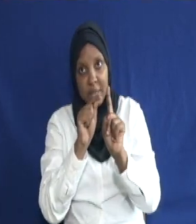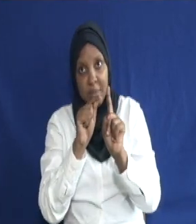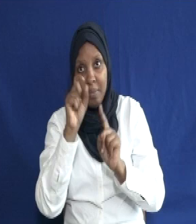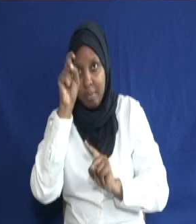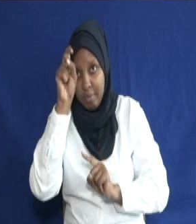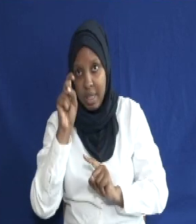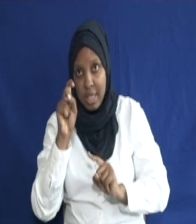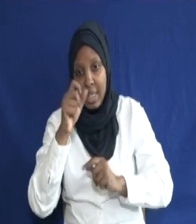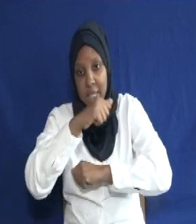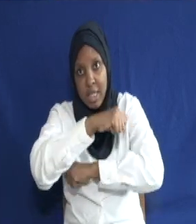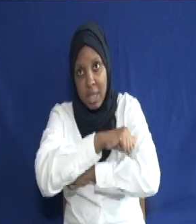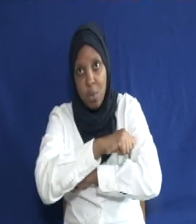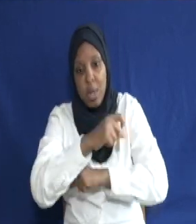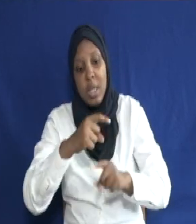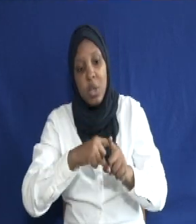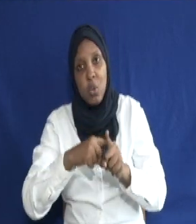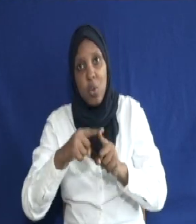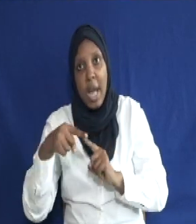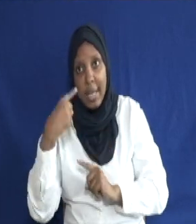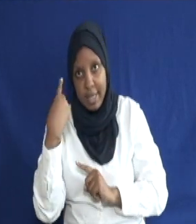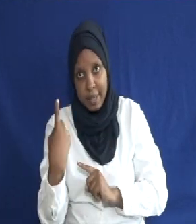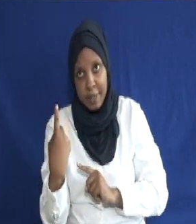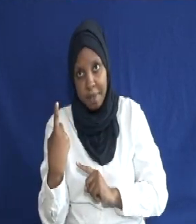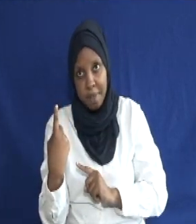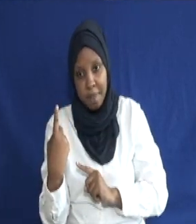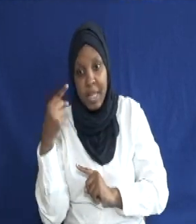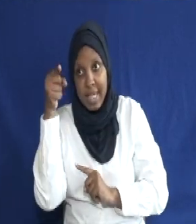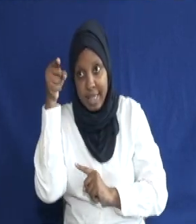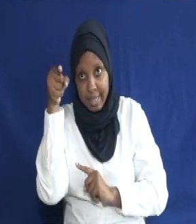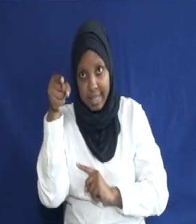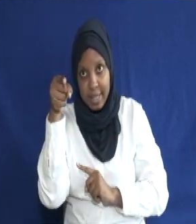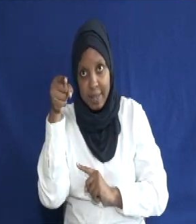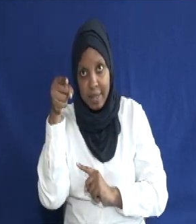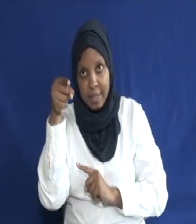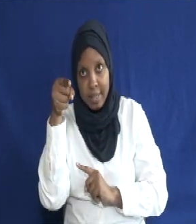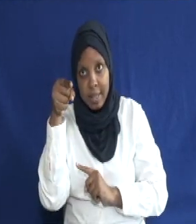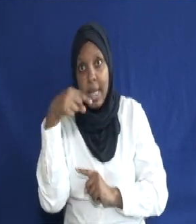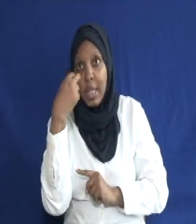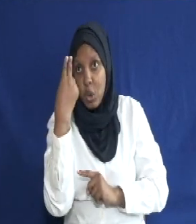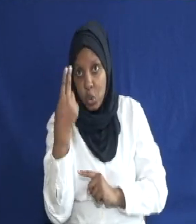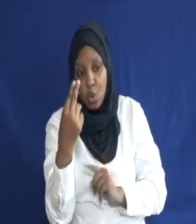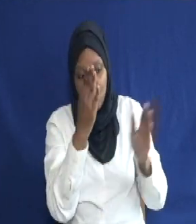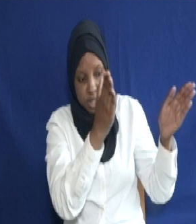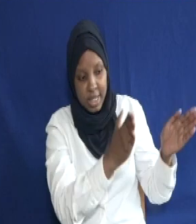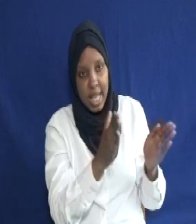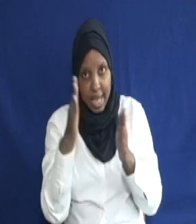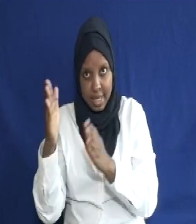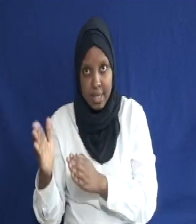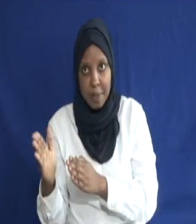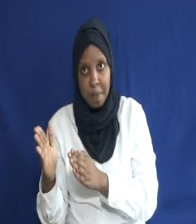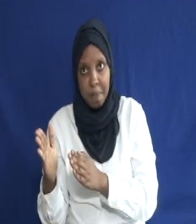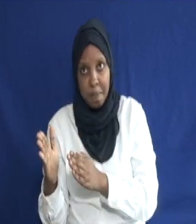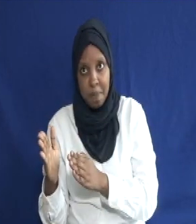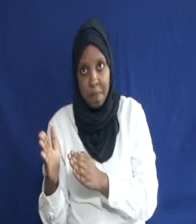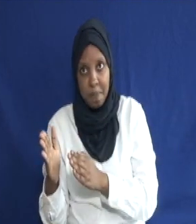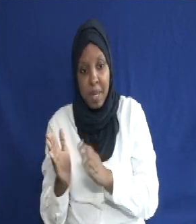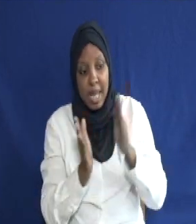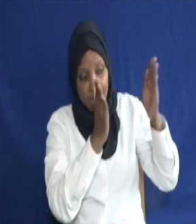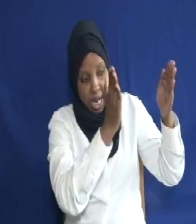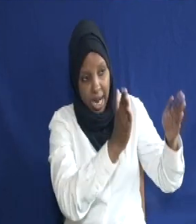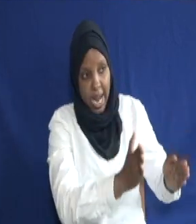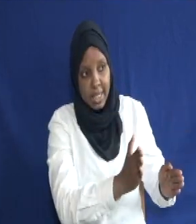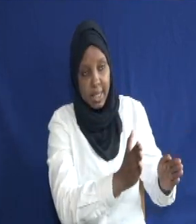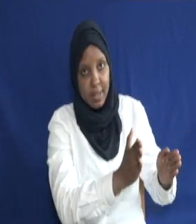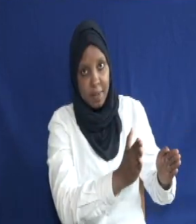is our equation. Our equation has two sides. There is a left hand side and there is a right hand